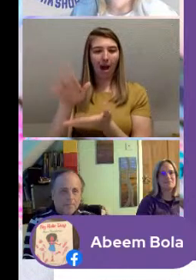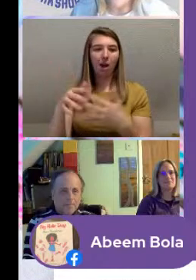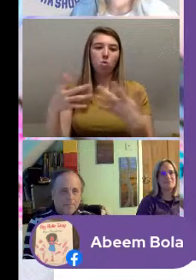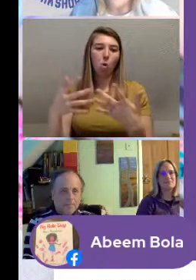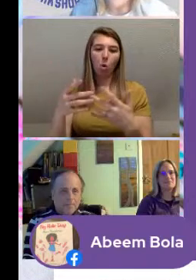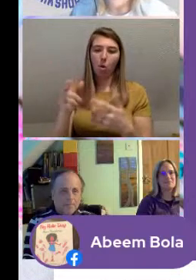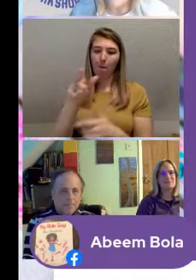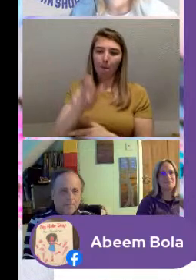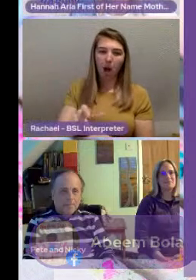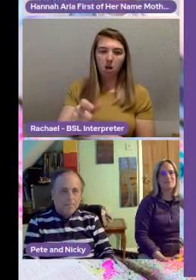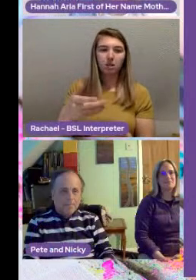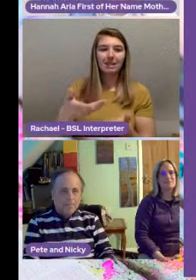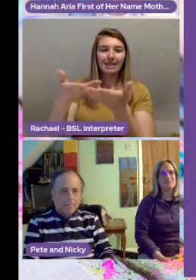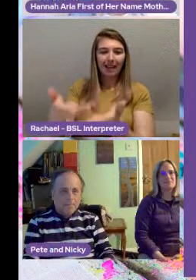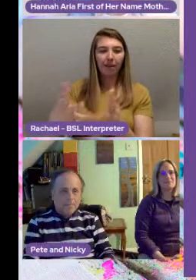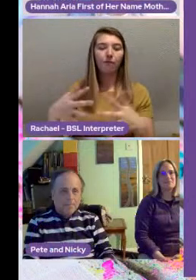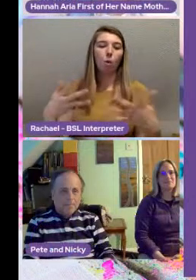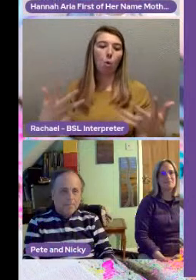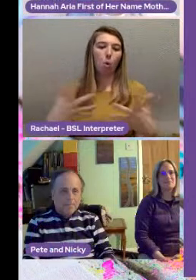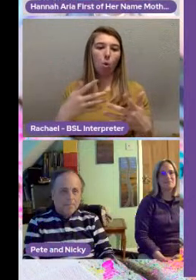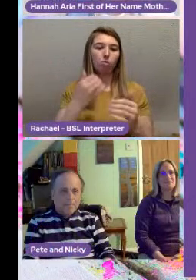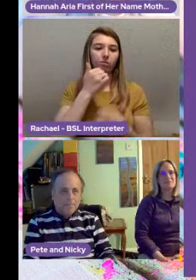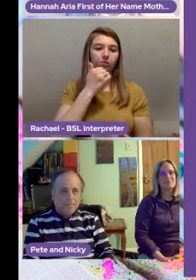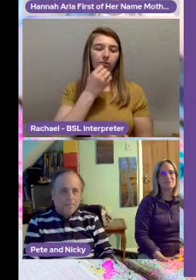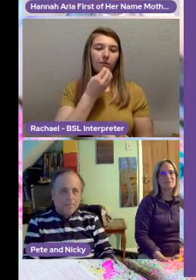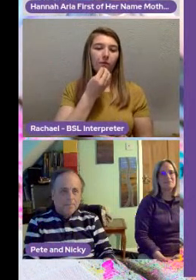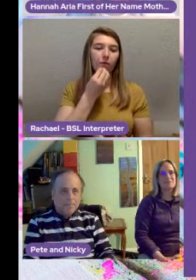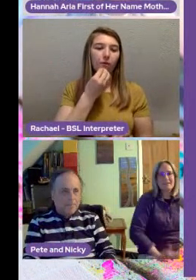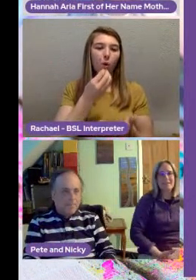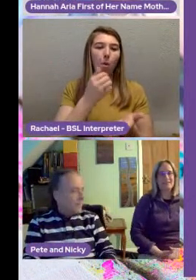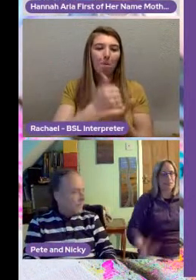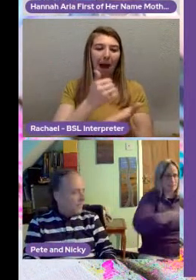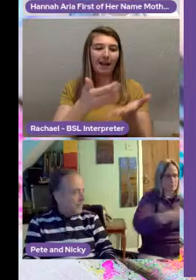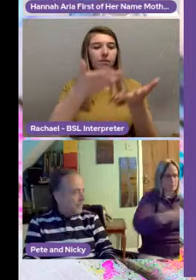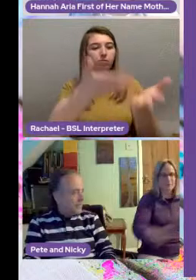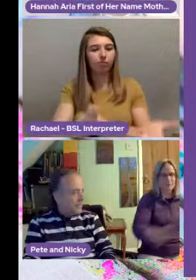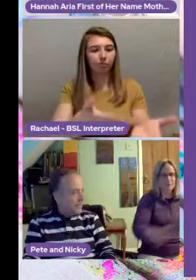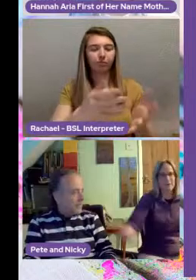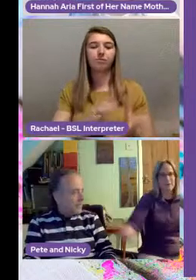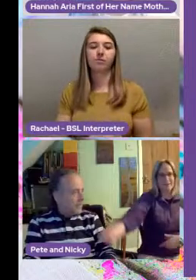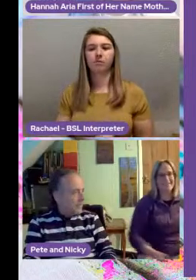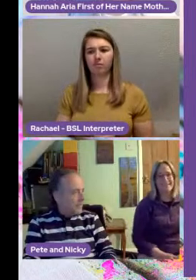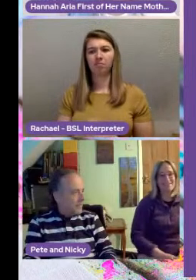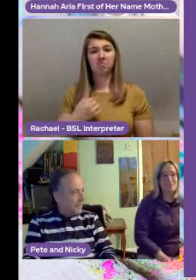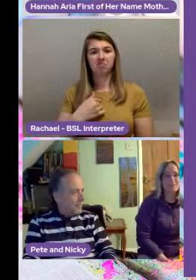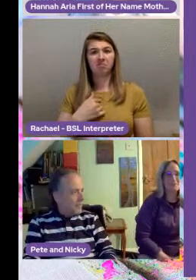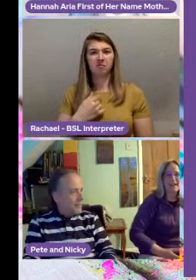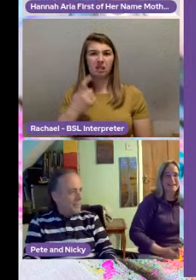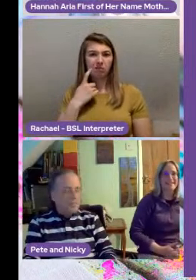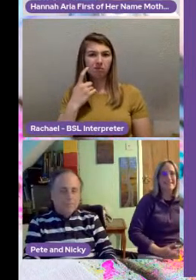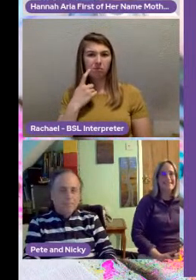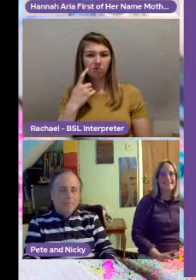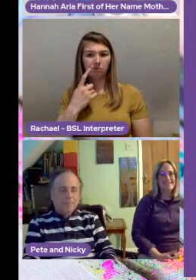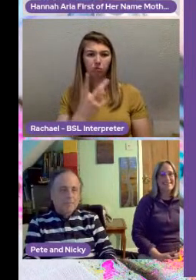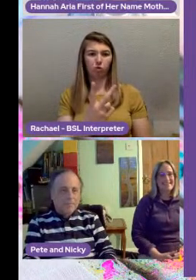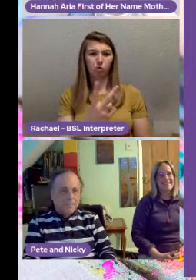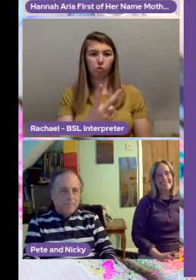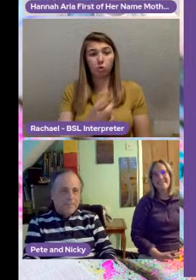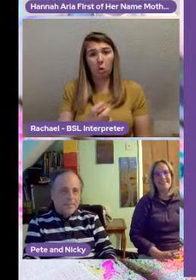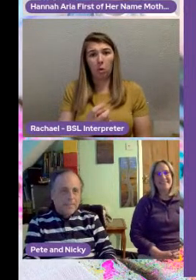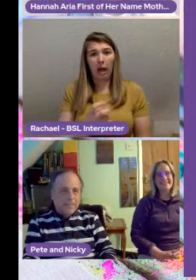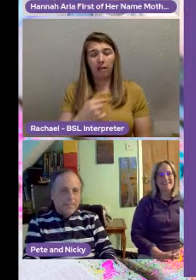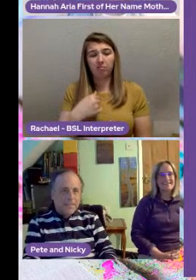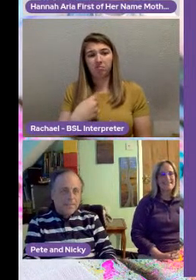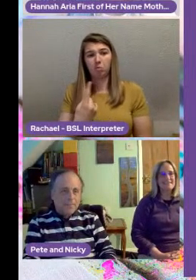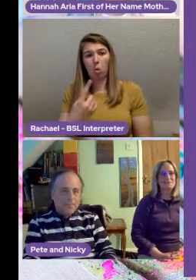thing to take away from this week, actually. To me, it was just so simple. All right, okay, yeah, two of those, right, you know, one back.